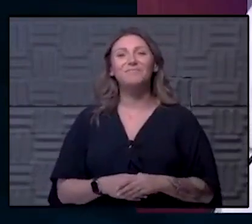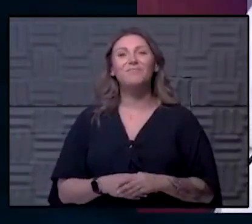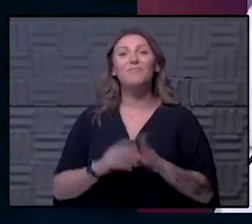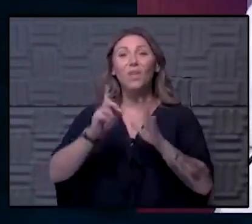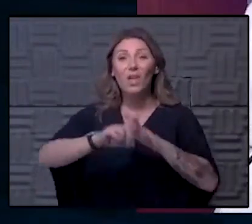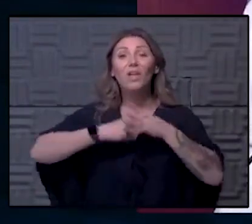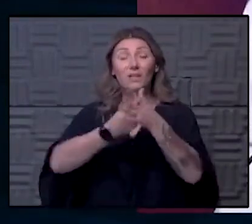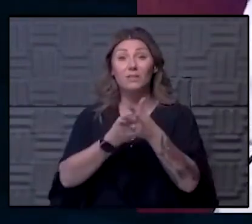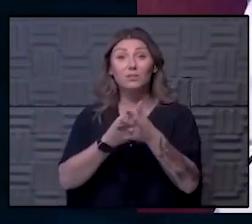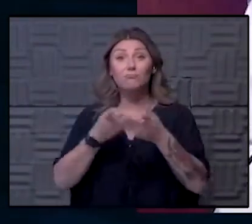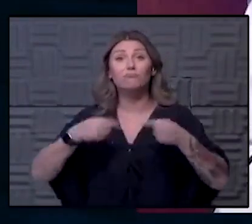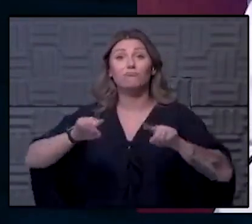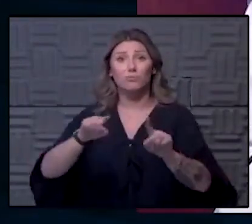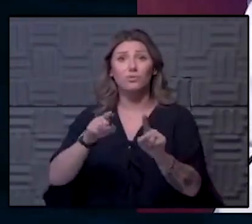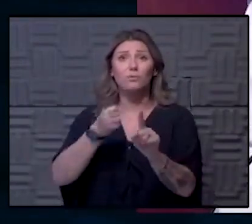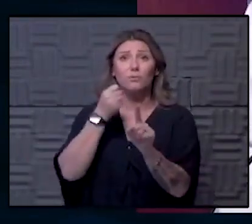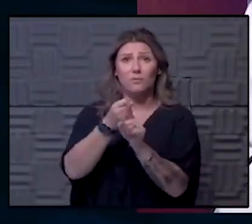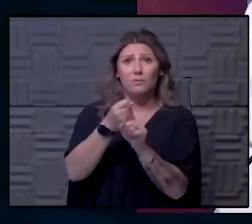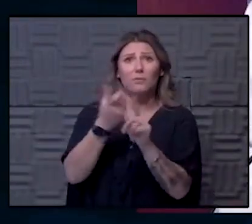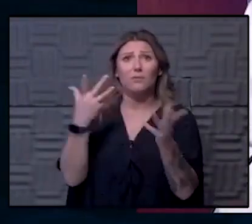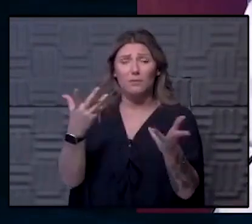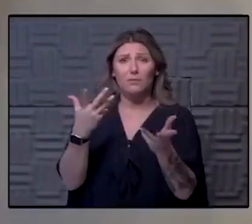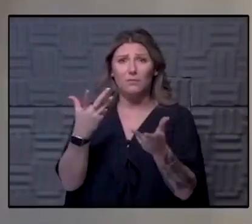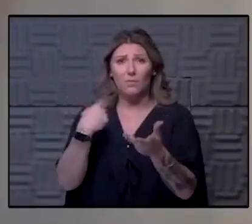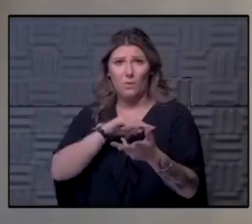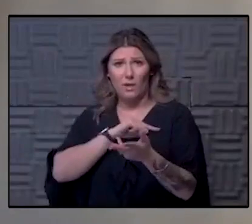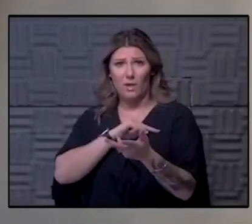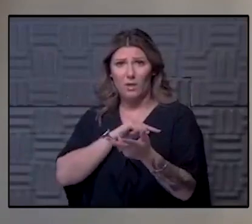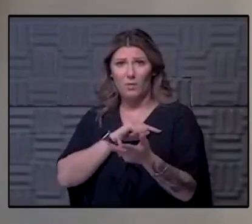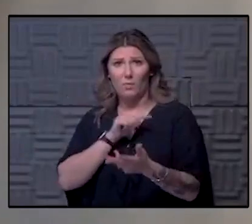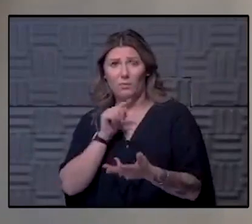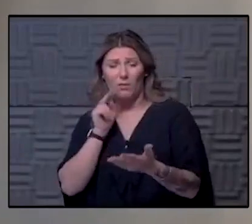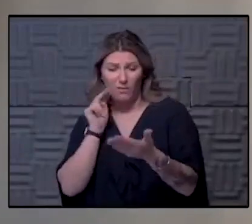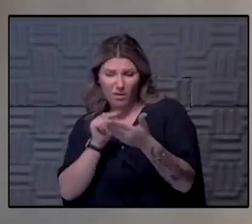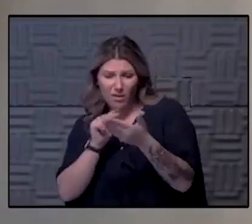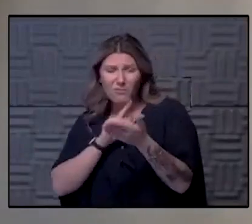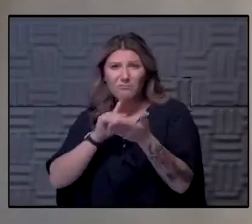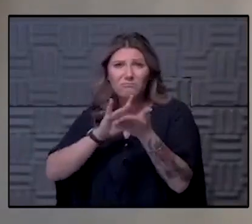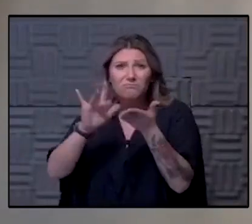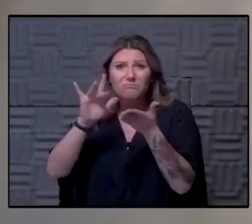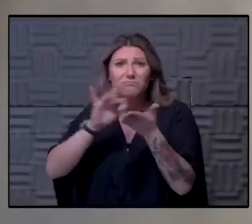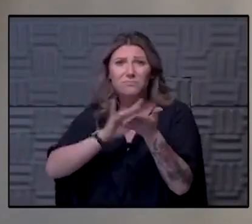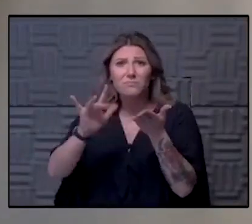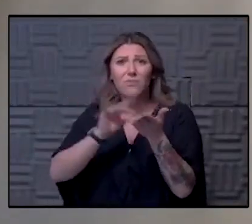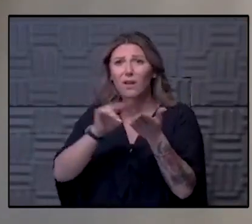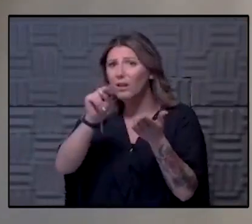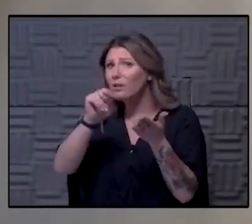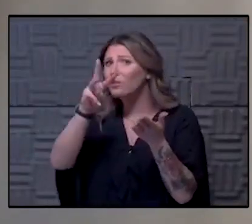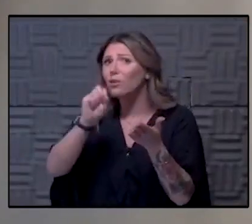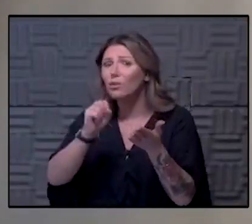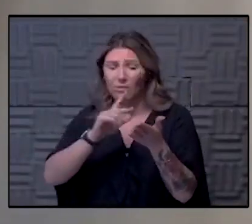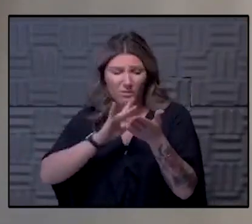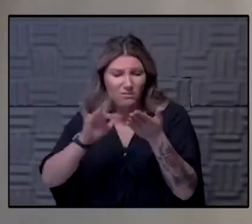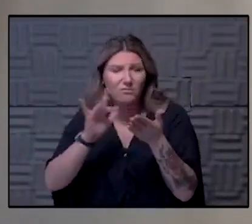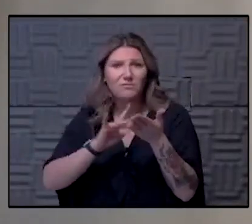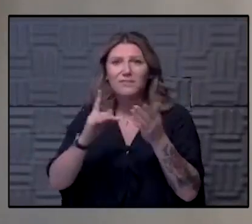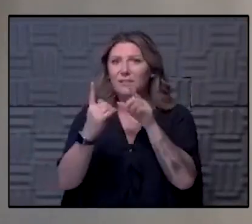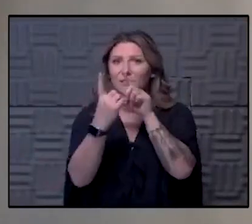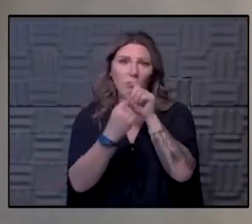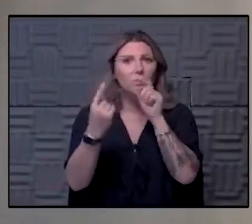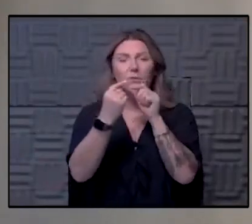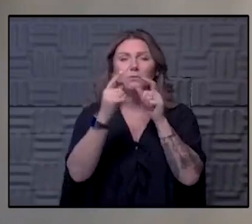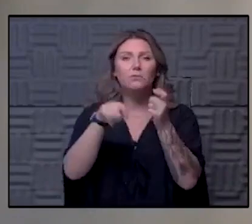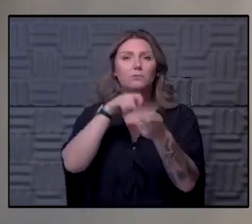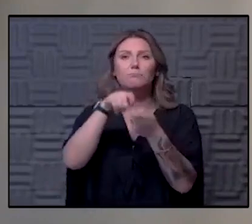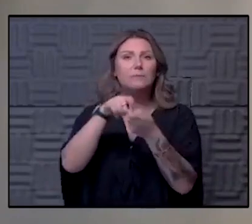Initially in the pandemic, that's what we were doing, is looking for news and such on Twitter